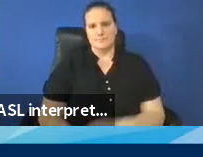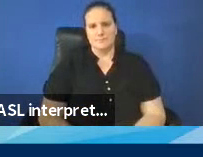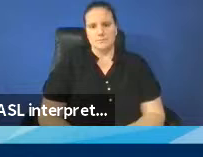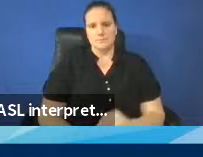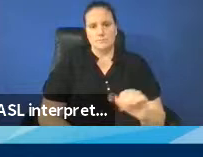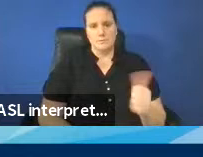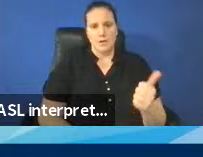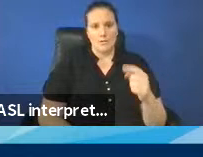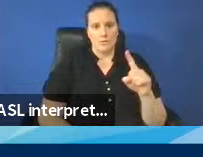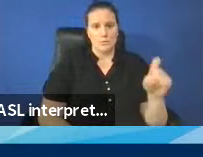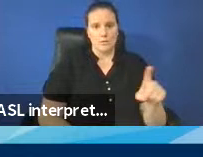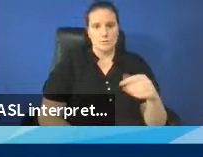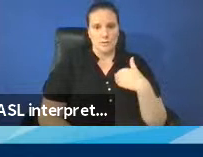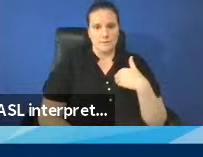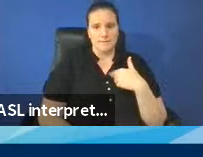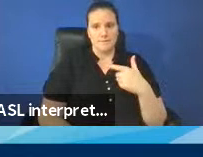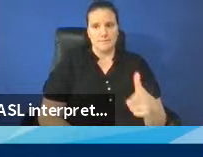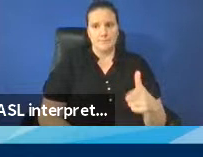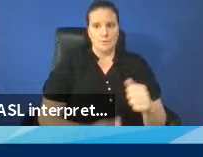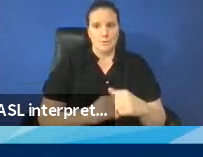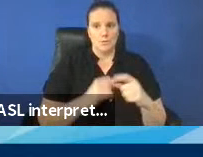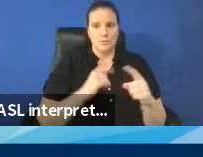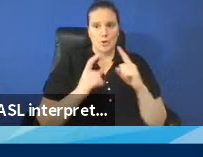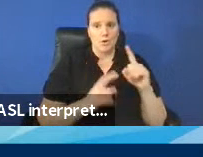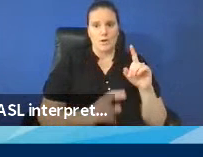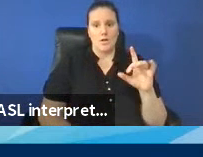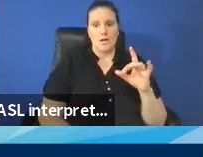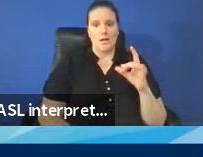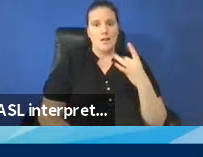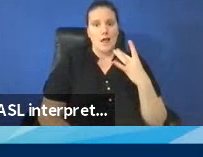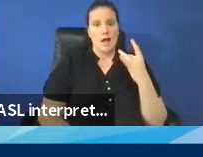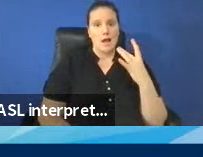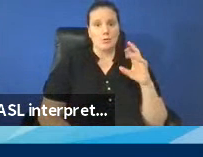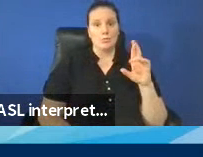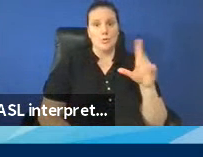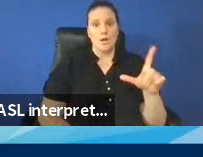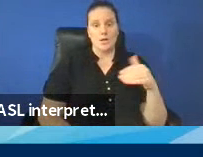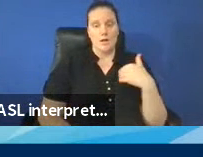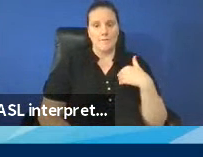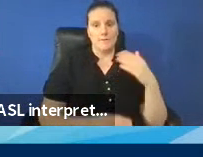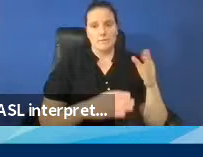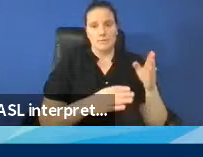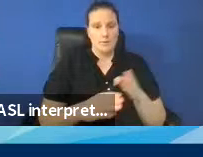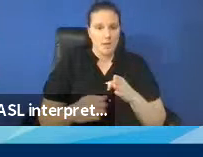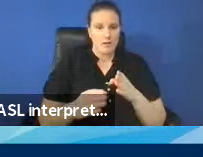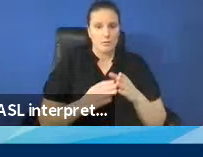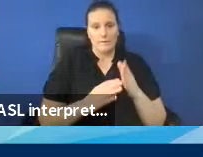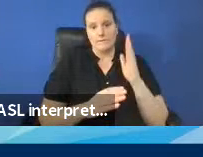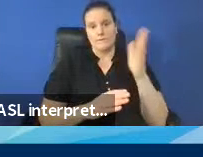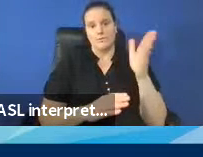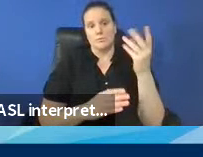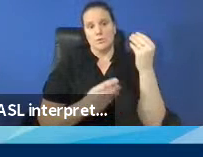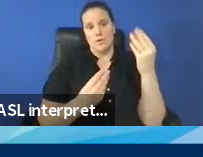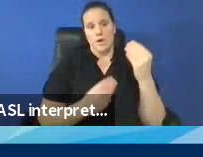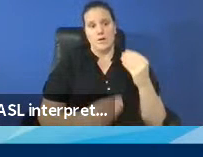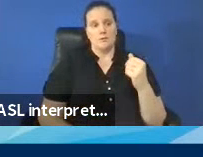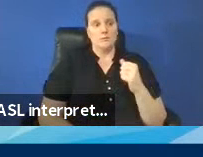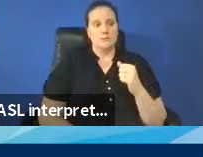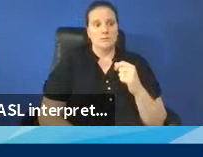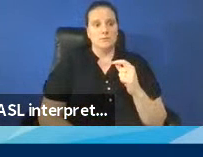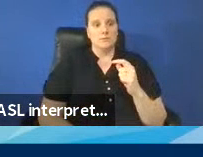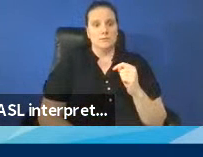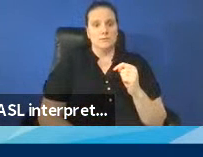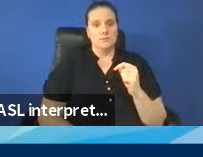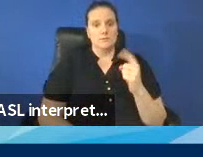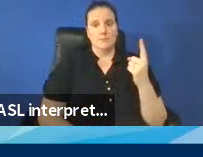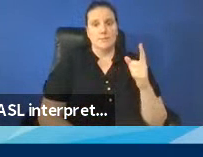question is, with the talk of light rail, is there a plan or maybe some future thought to something